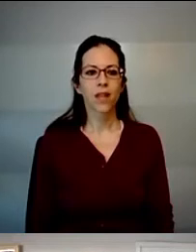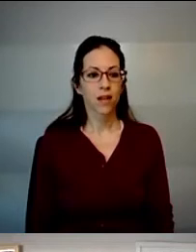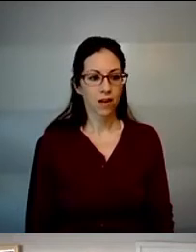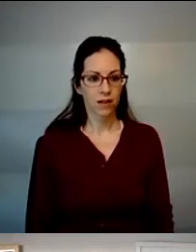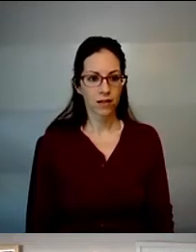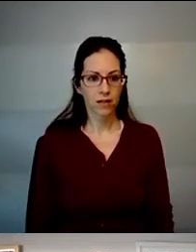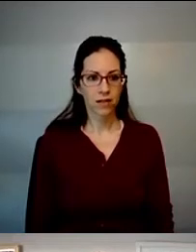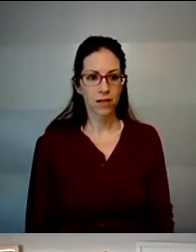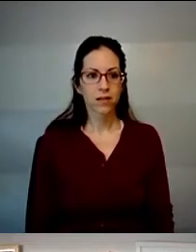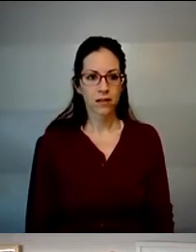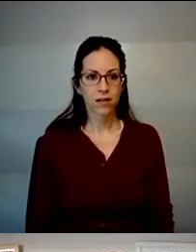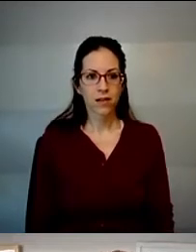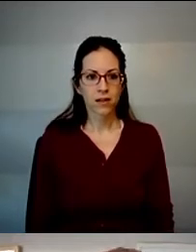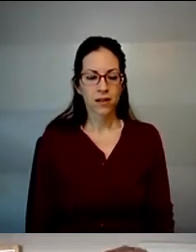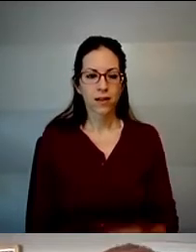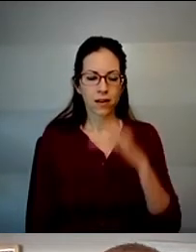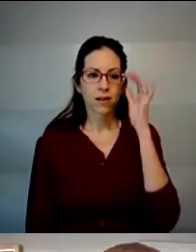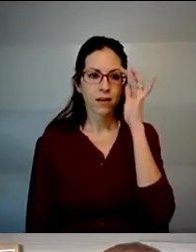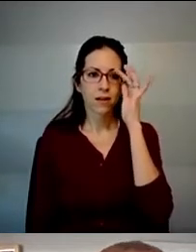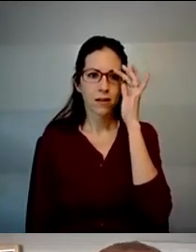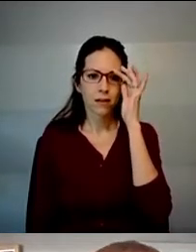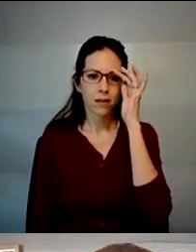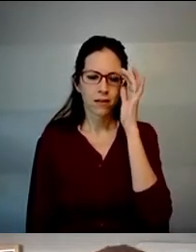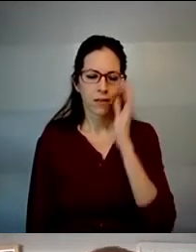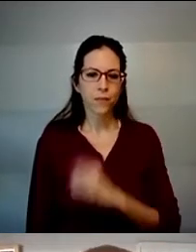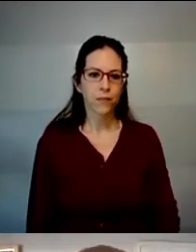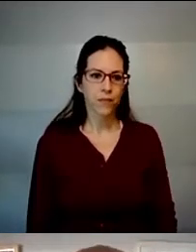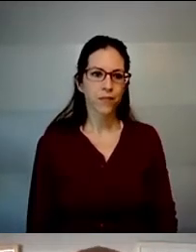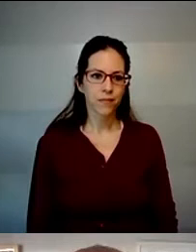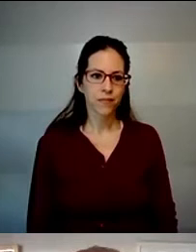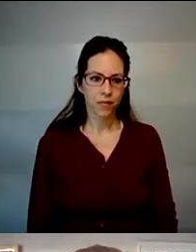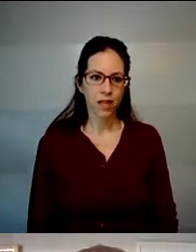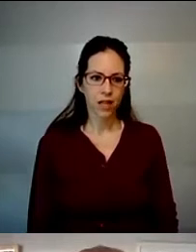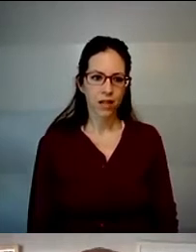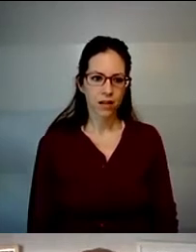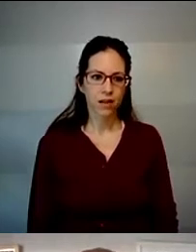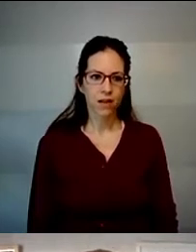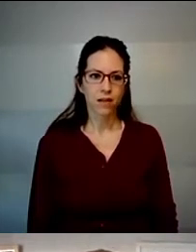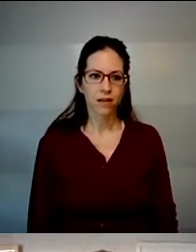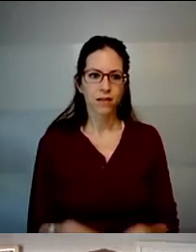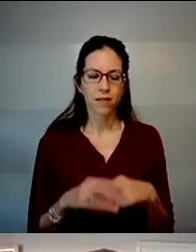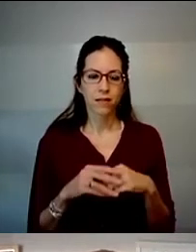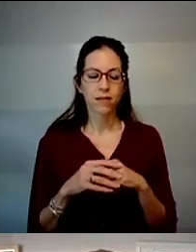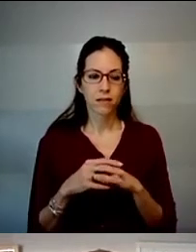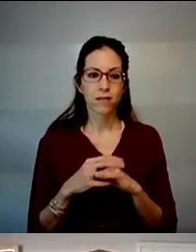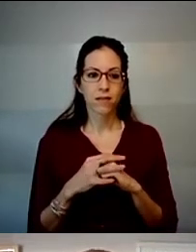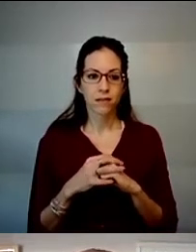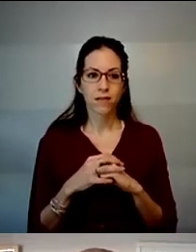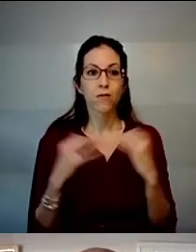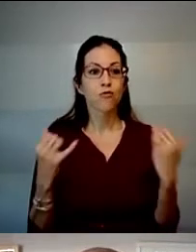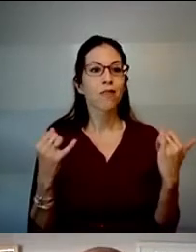we're right in starting the process of renewing our partnership with this